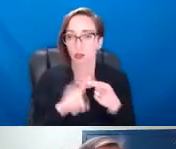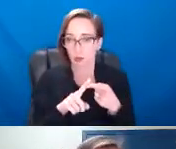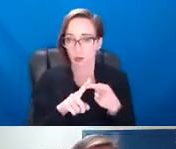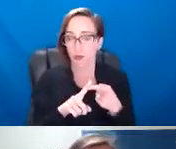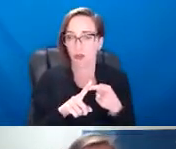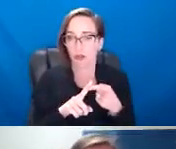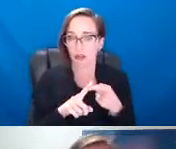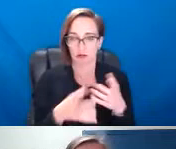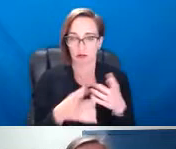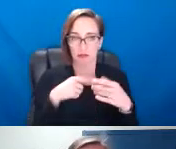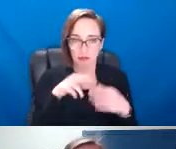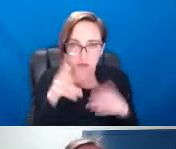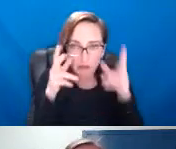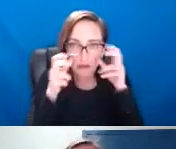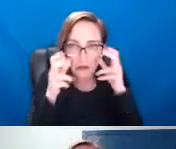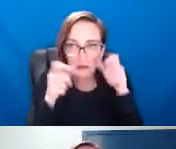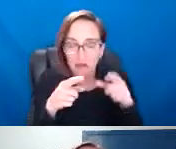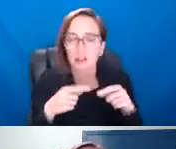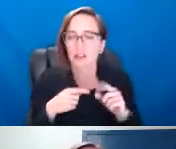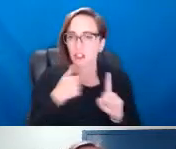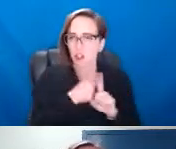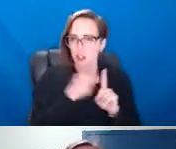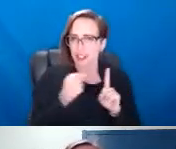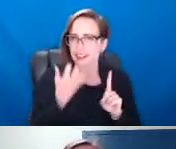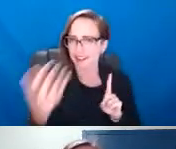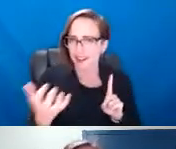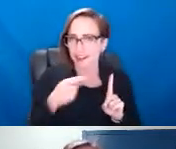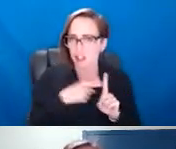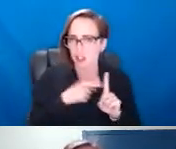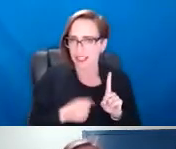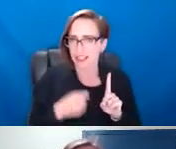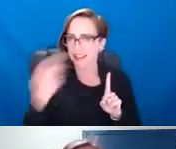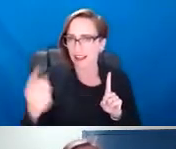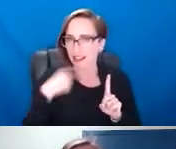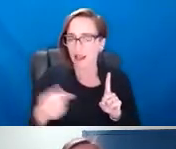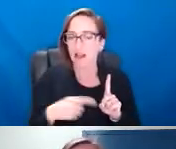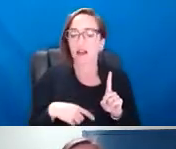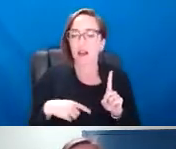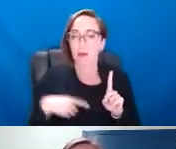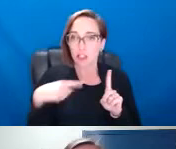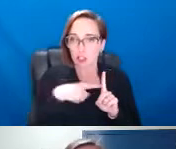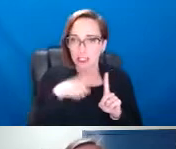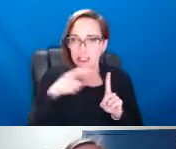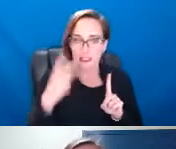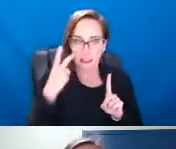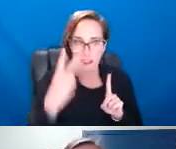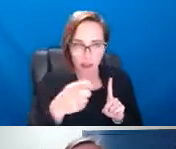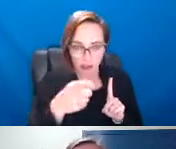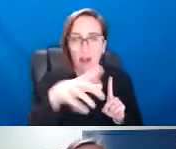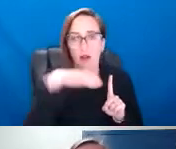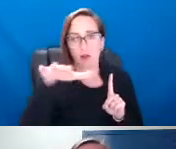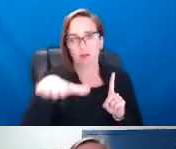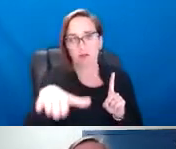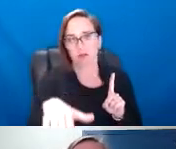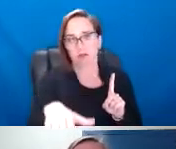can yell. She can tell us what the problem is, but she needs to be calmed and not panicked. So she needs some form